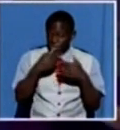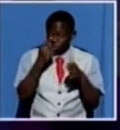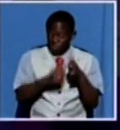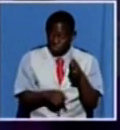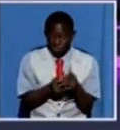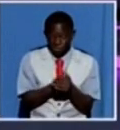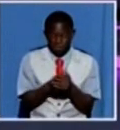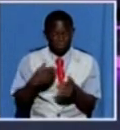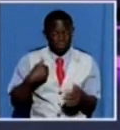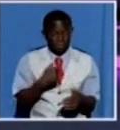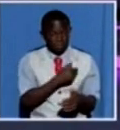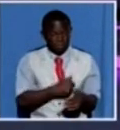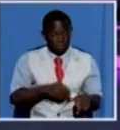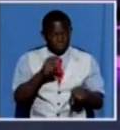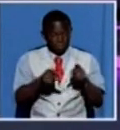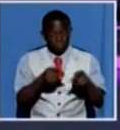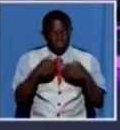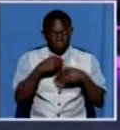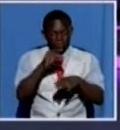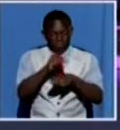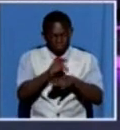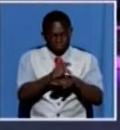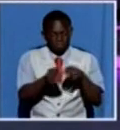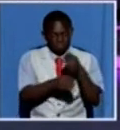are being implemented. And I've heard to say, no, Zambian